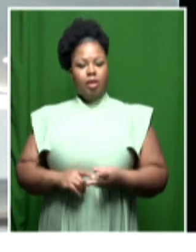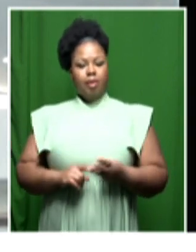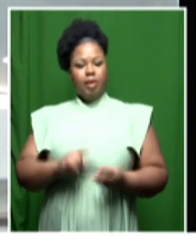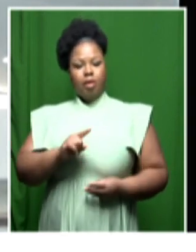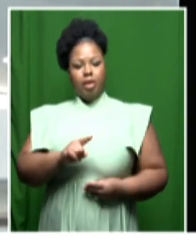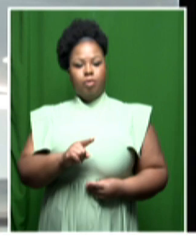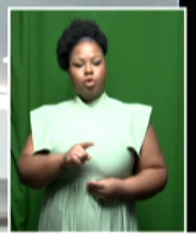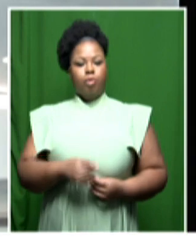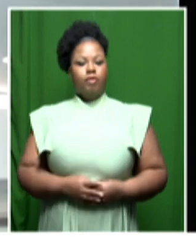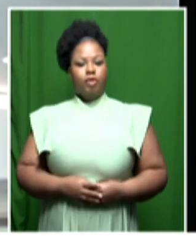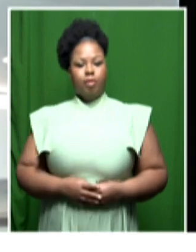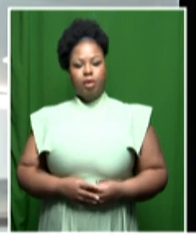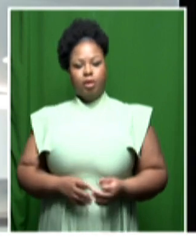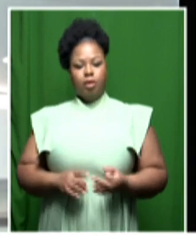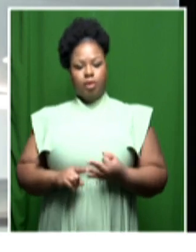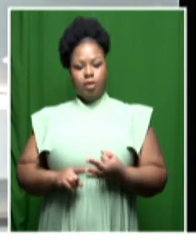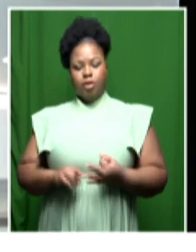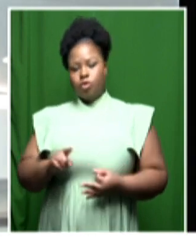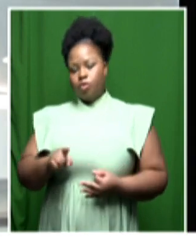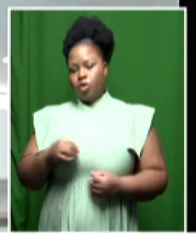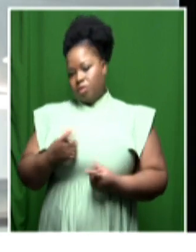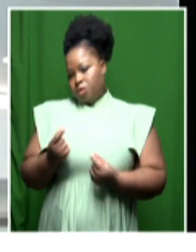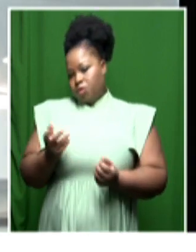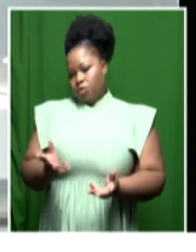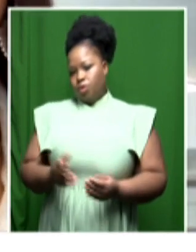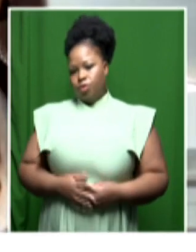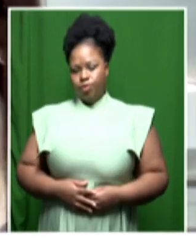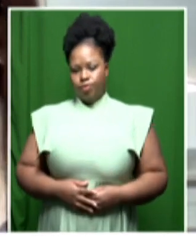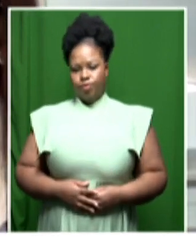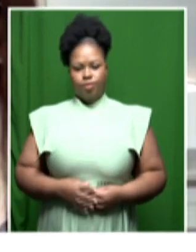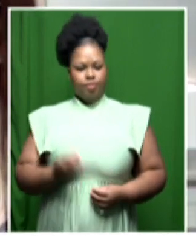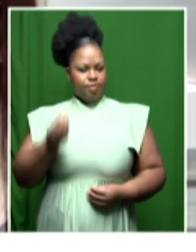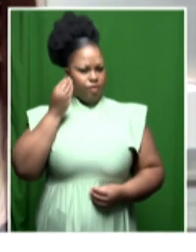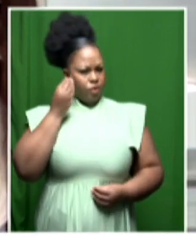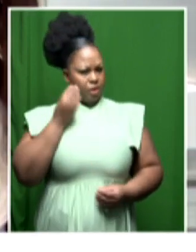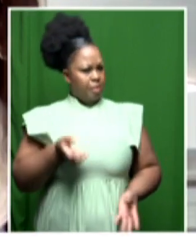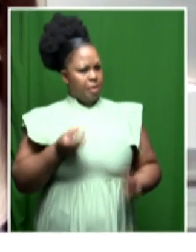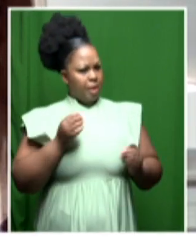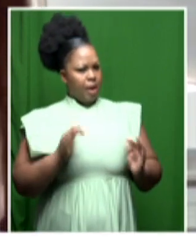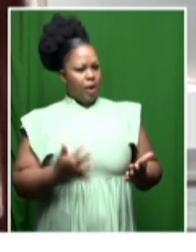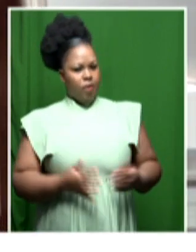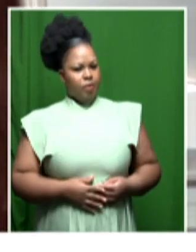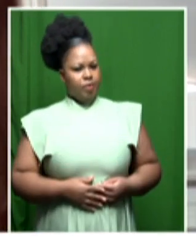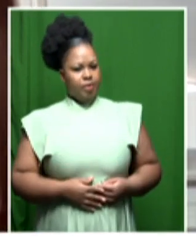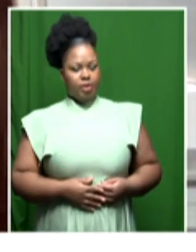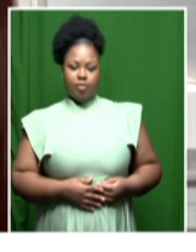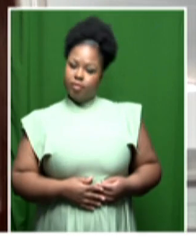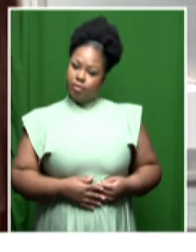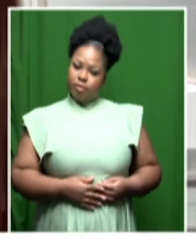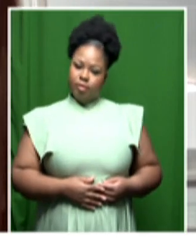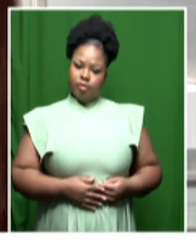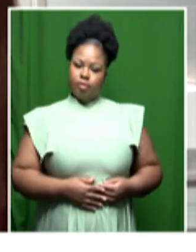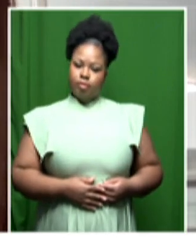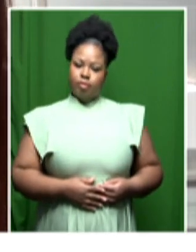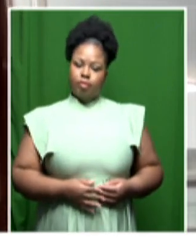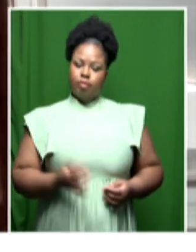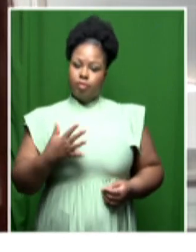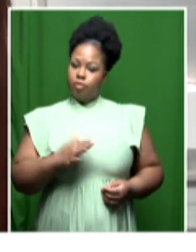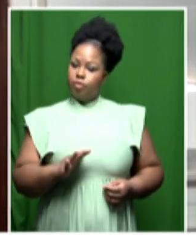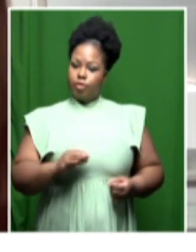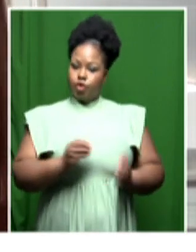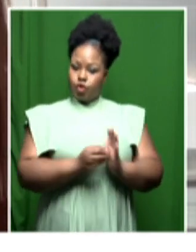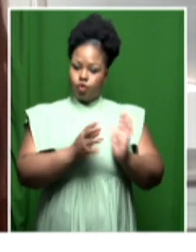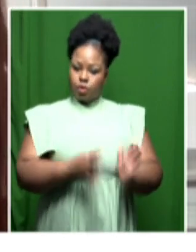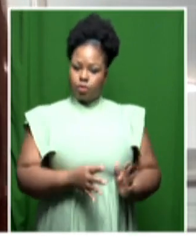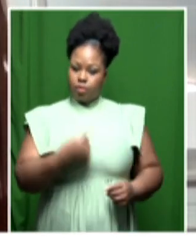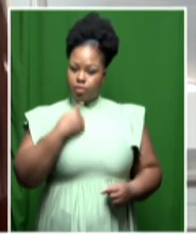Yeah, and indeed. we're committed to do that. All right. How do we find out information? So give us details if what you're looking for a